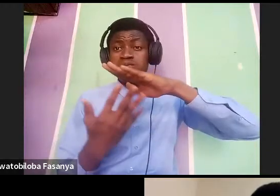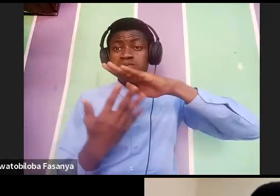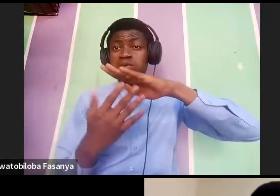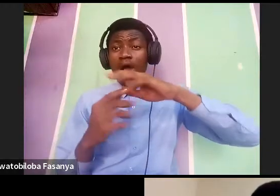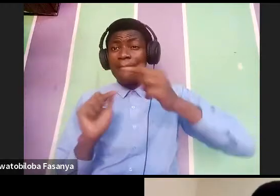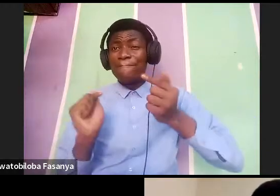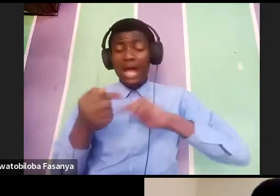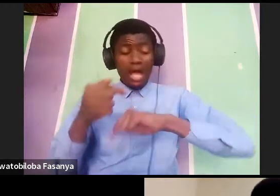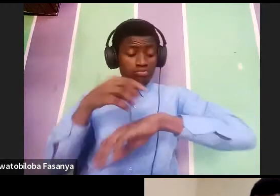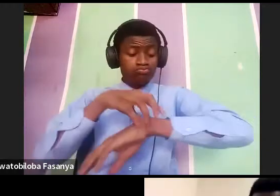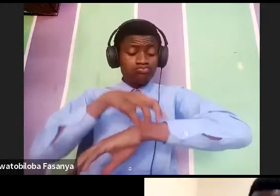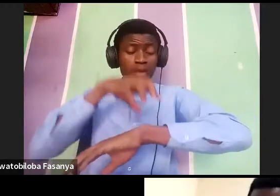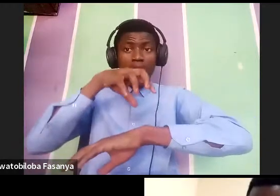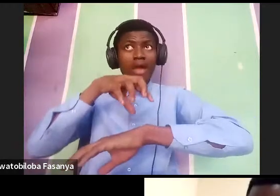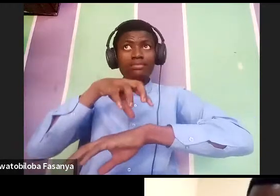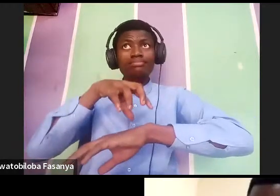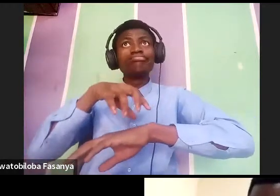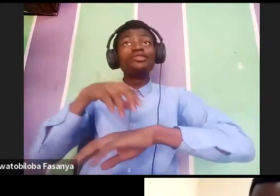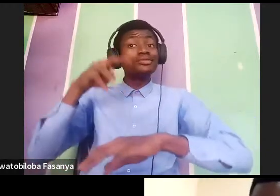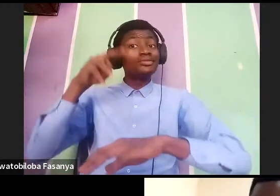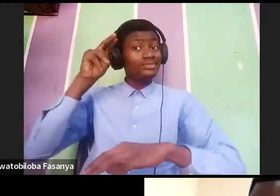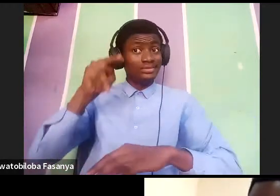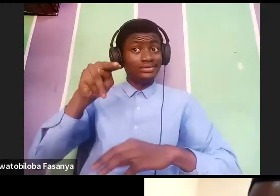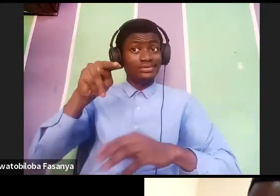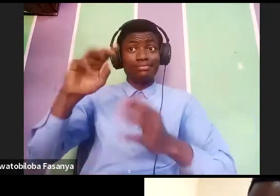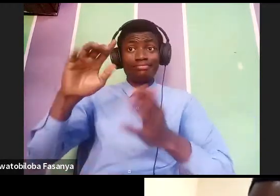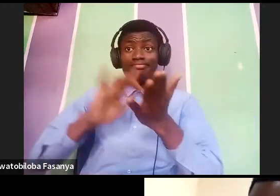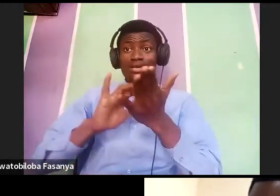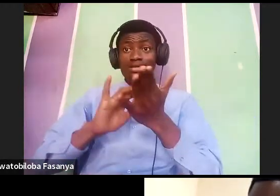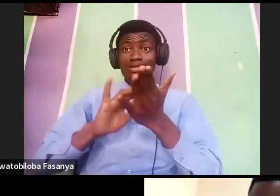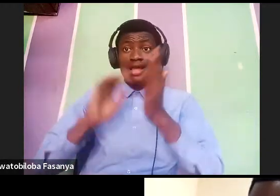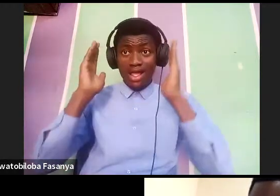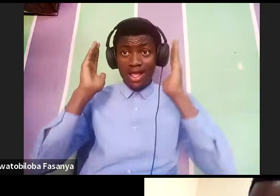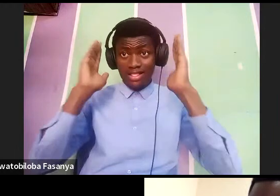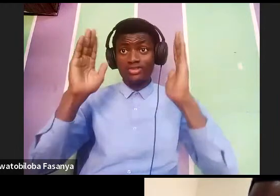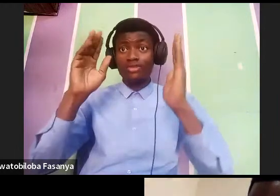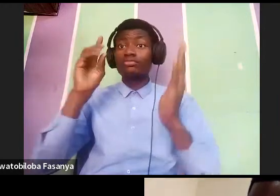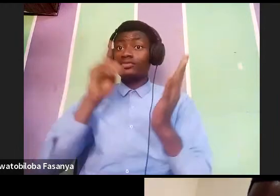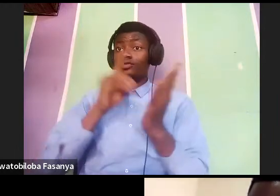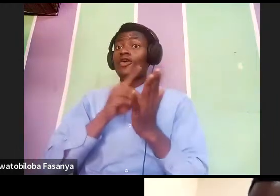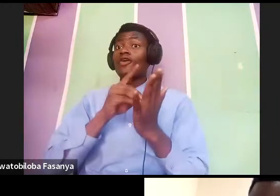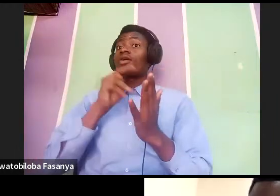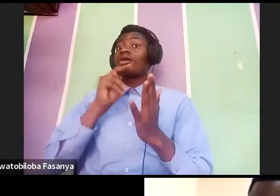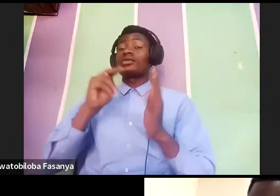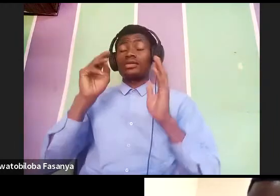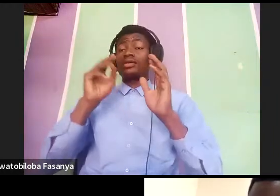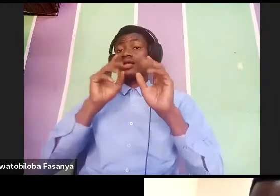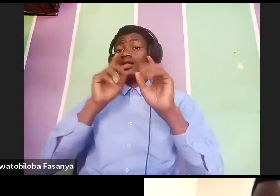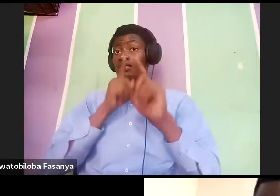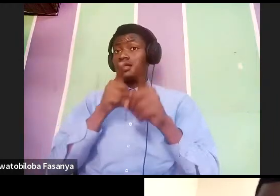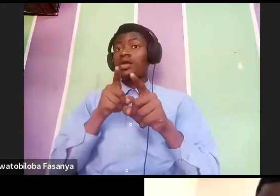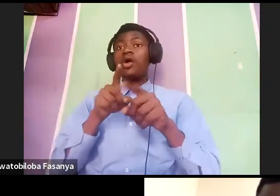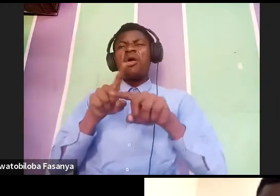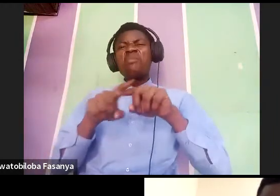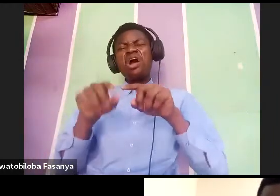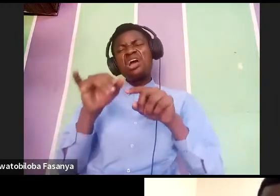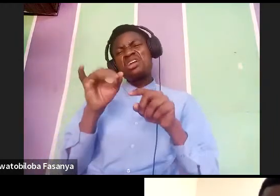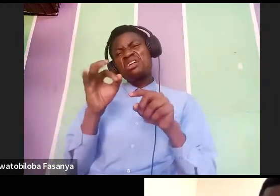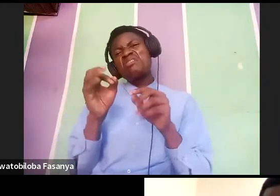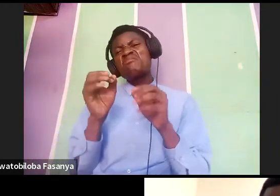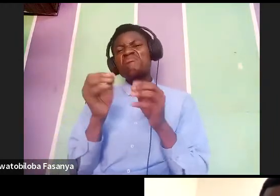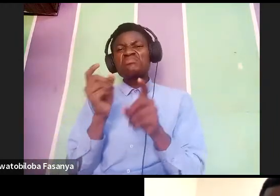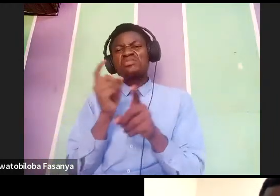can be managed at home. And all you need to do, of course, probably before the end, we advise on the kind of things that people should have at